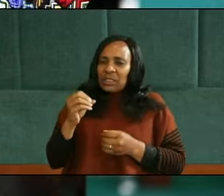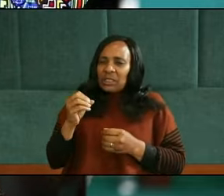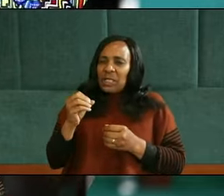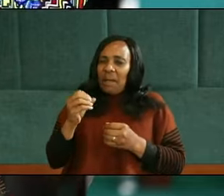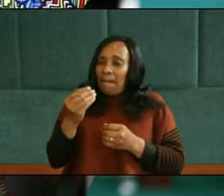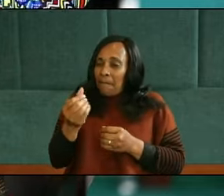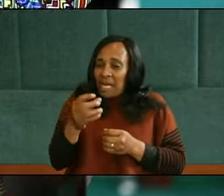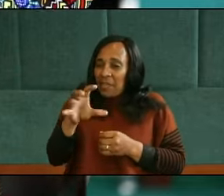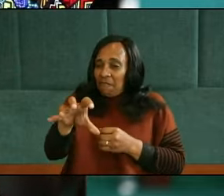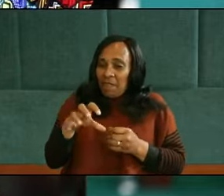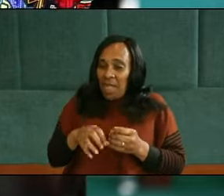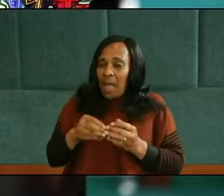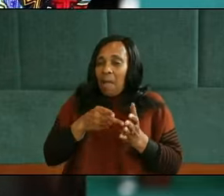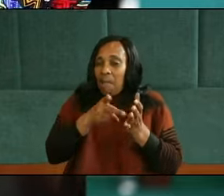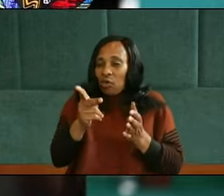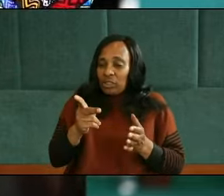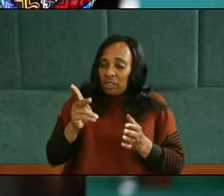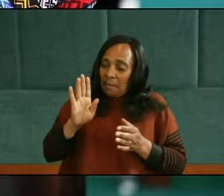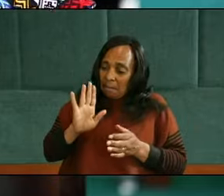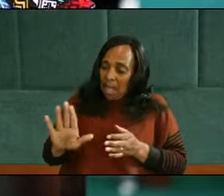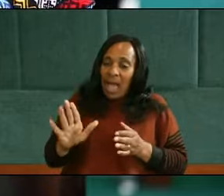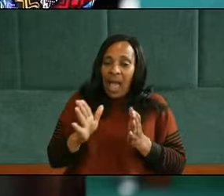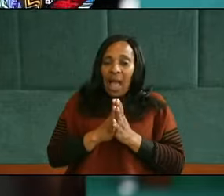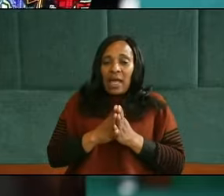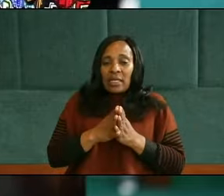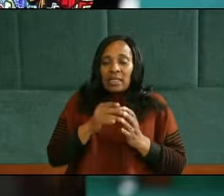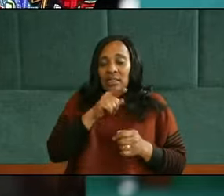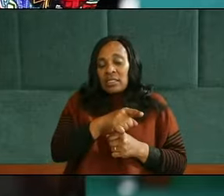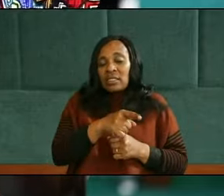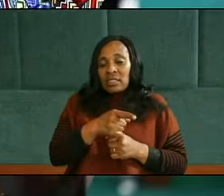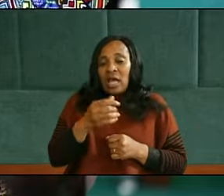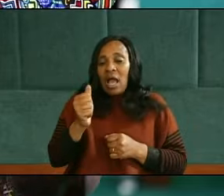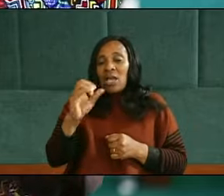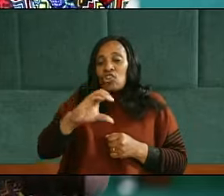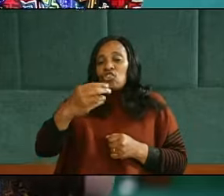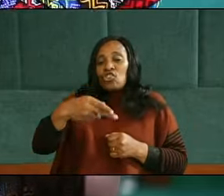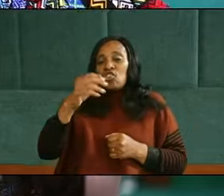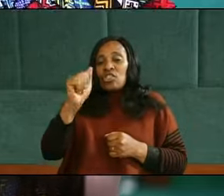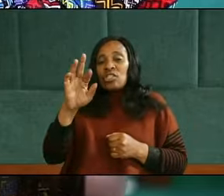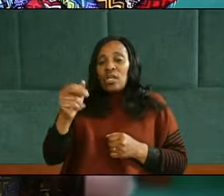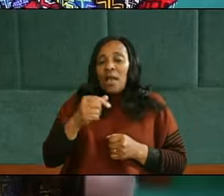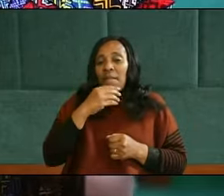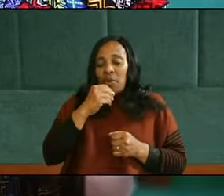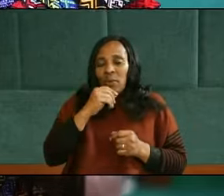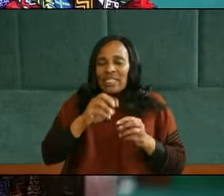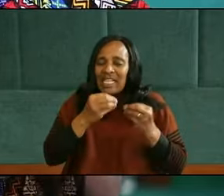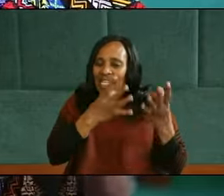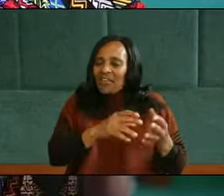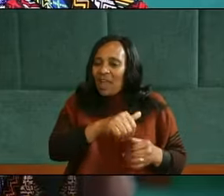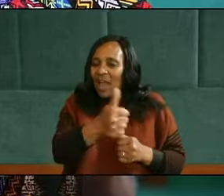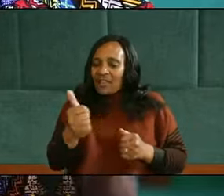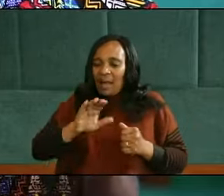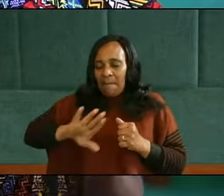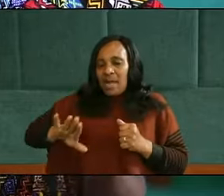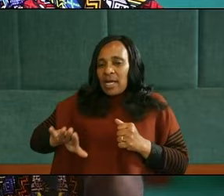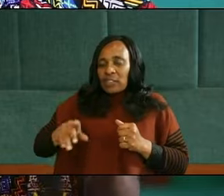$3.50, and paid both his and Achia's fares. He gave the rest of the money, 20 cedi, to